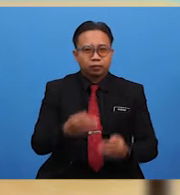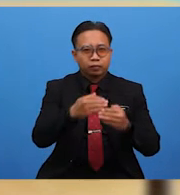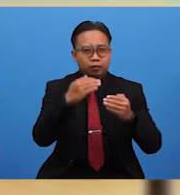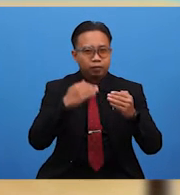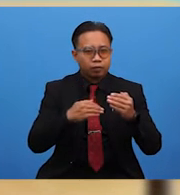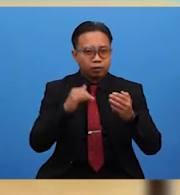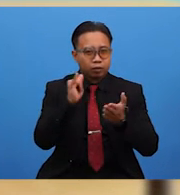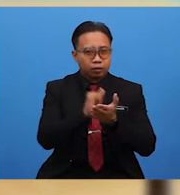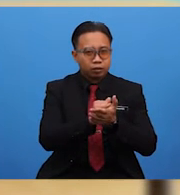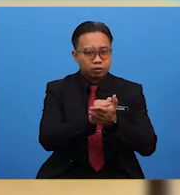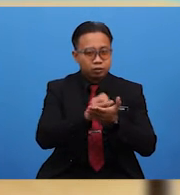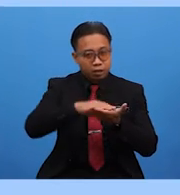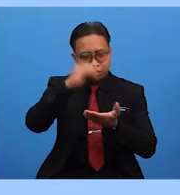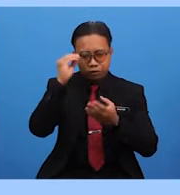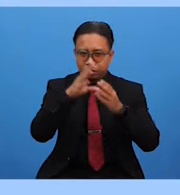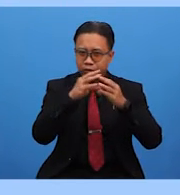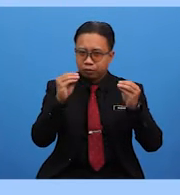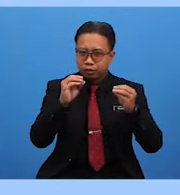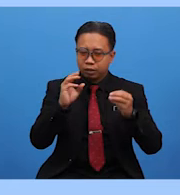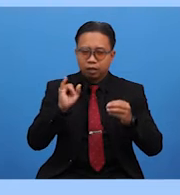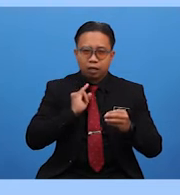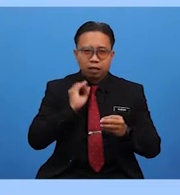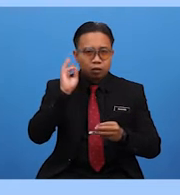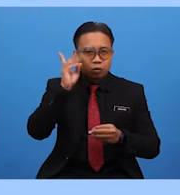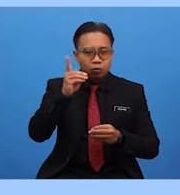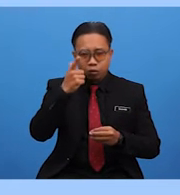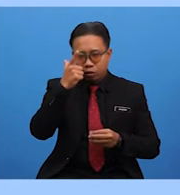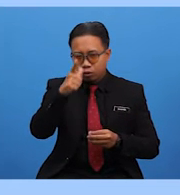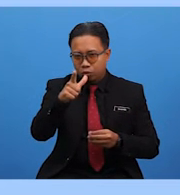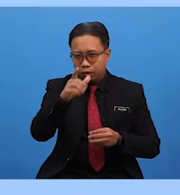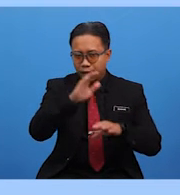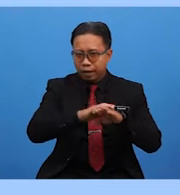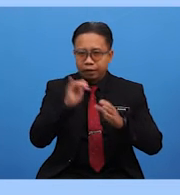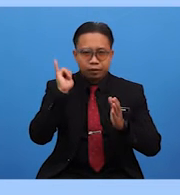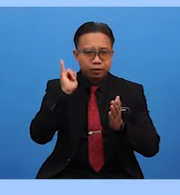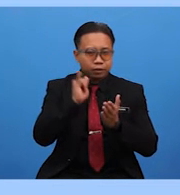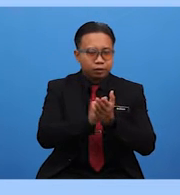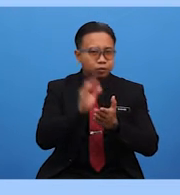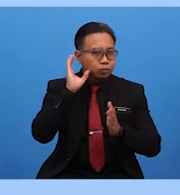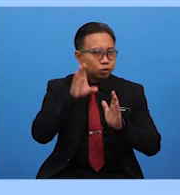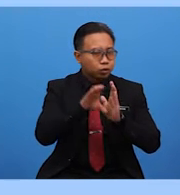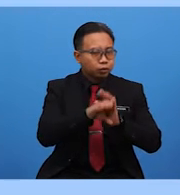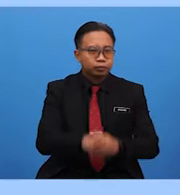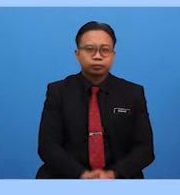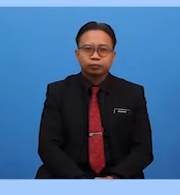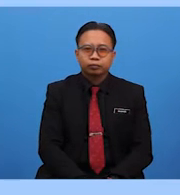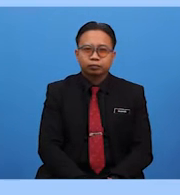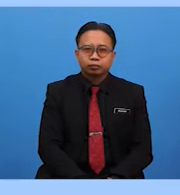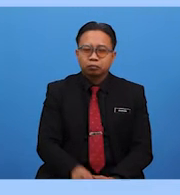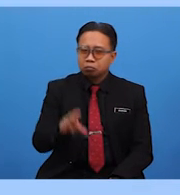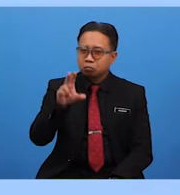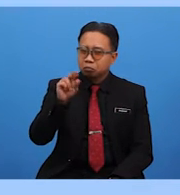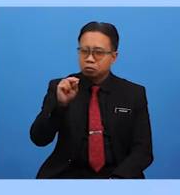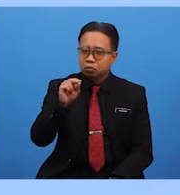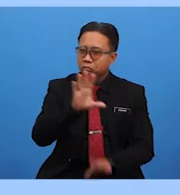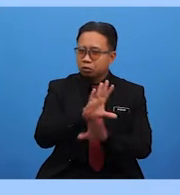Before this lesson ends, I would like you to look at this picture. There is no need to